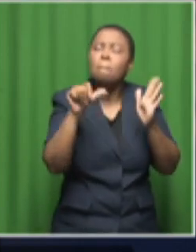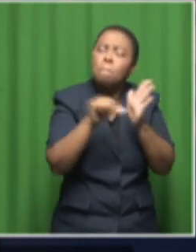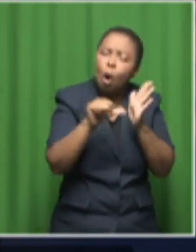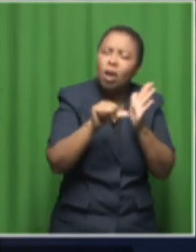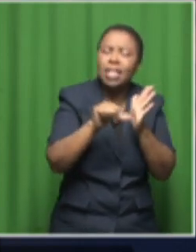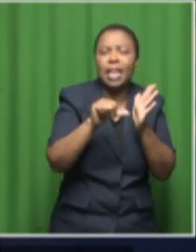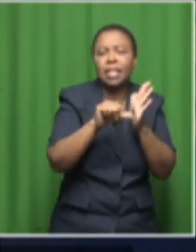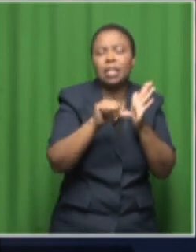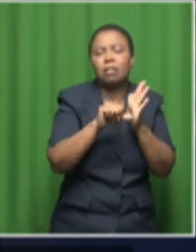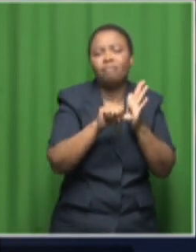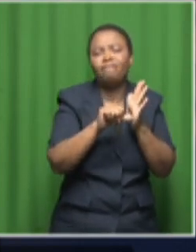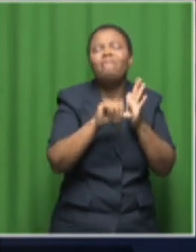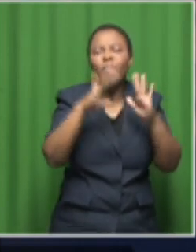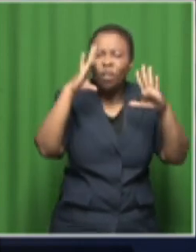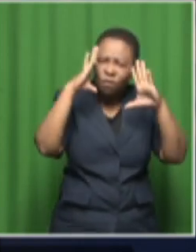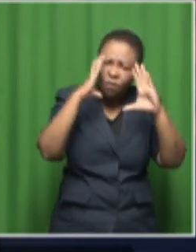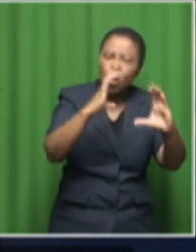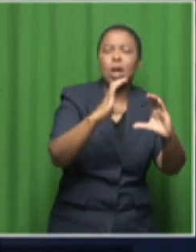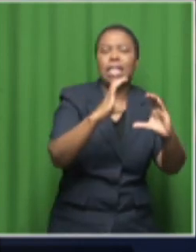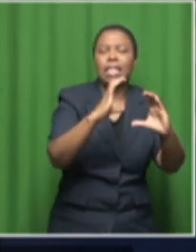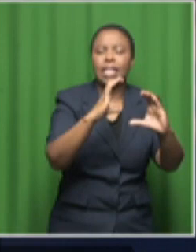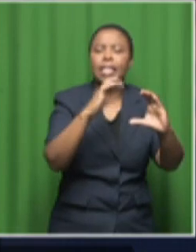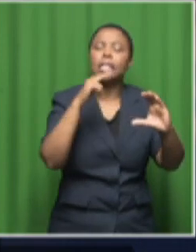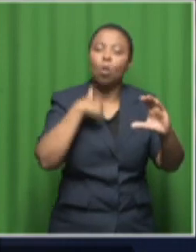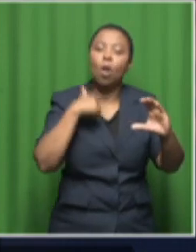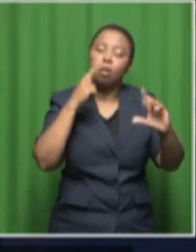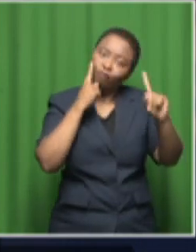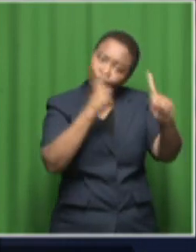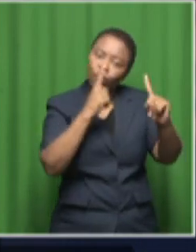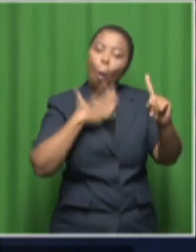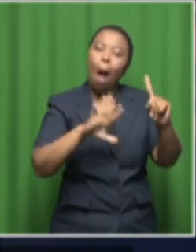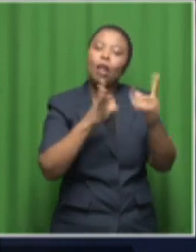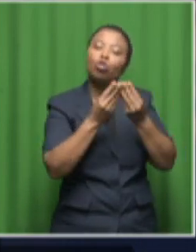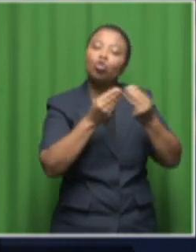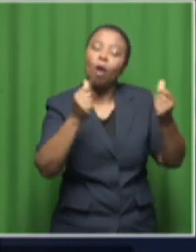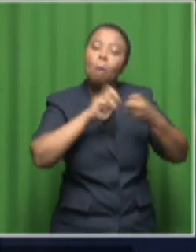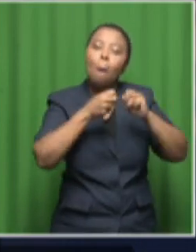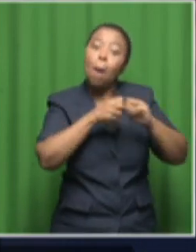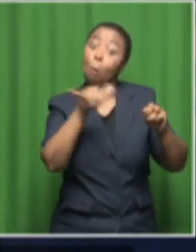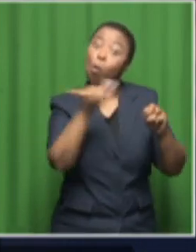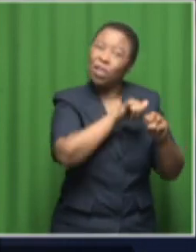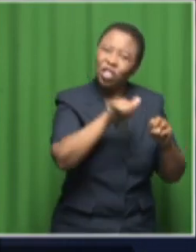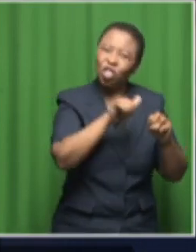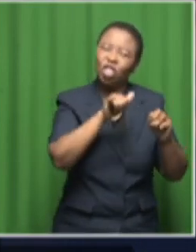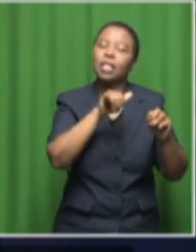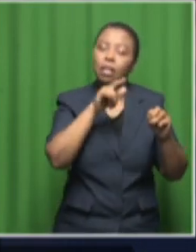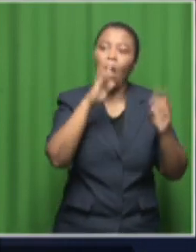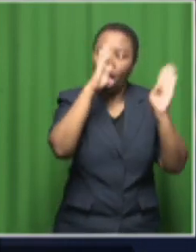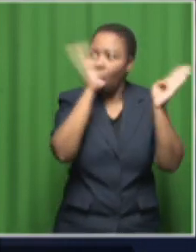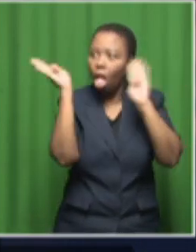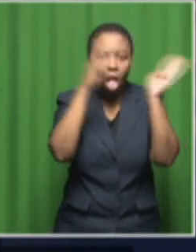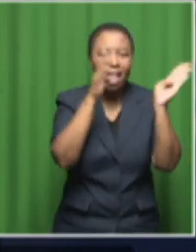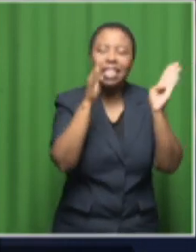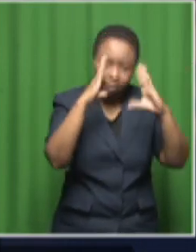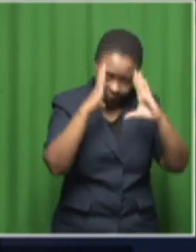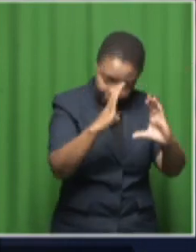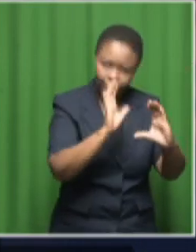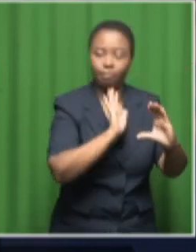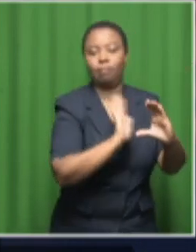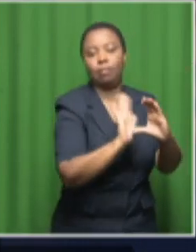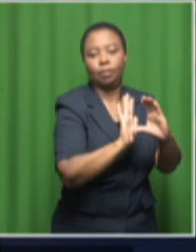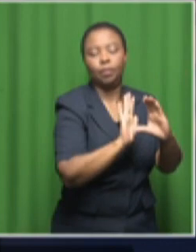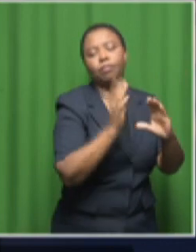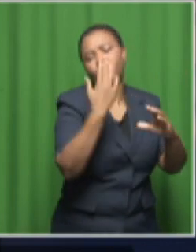to remain focused on the problem that we're trying to solve and not being distracted by all of that. And I think the second thing would be